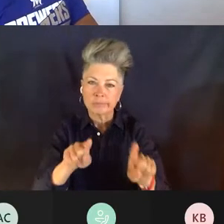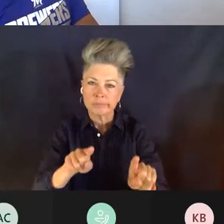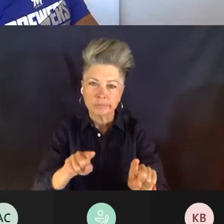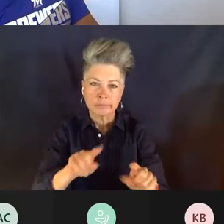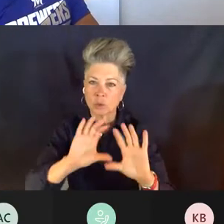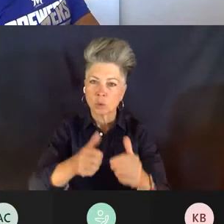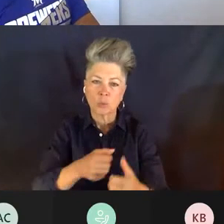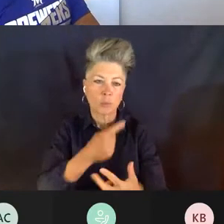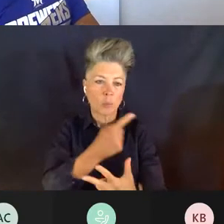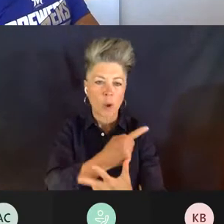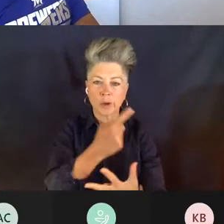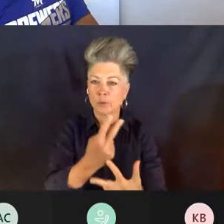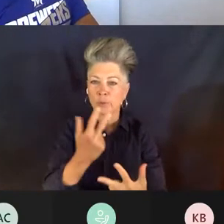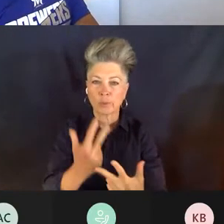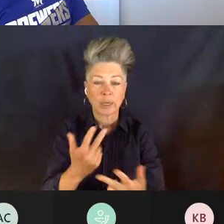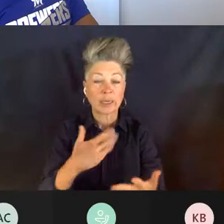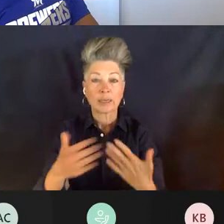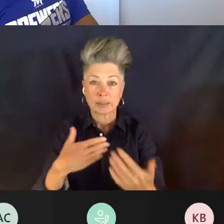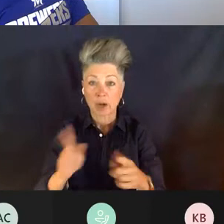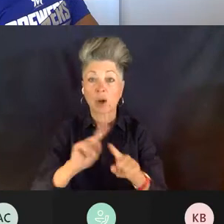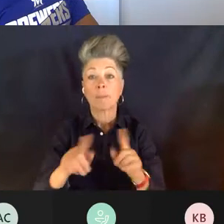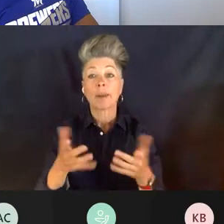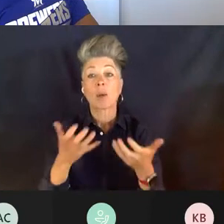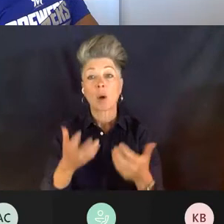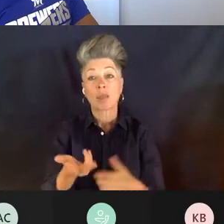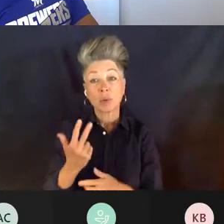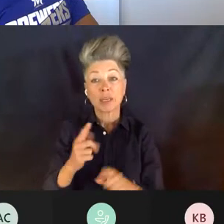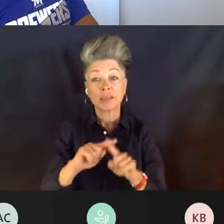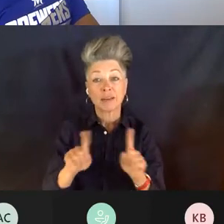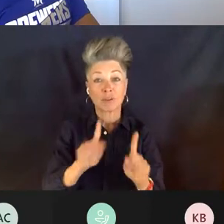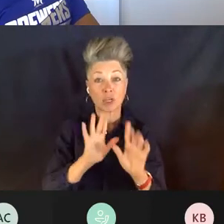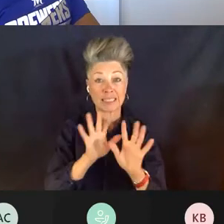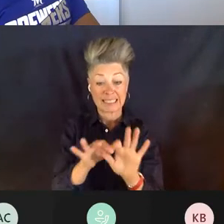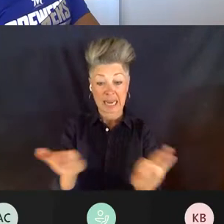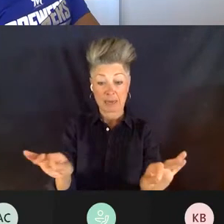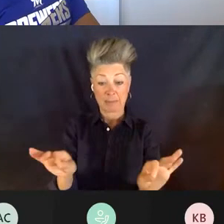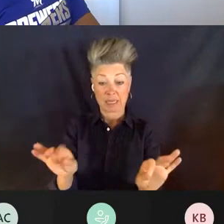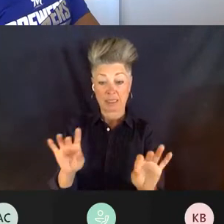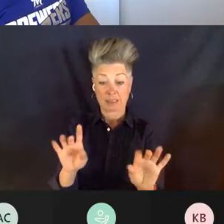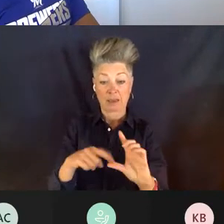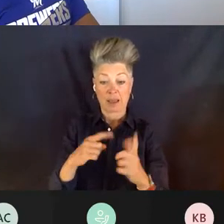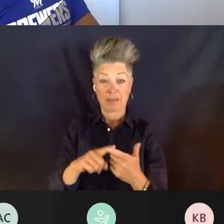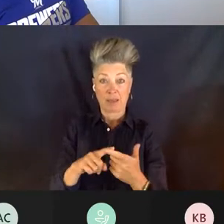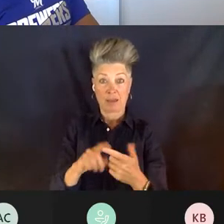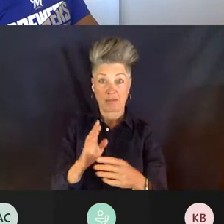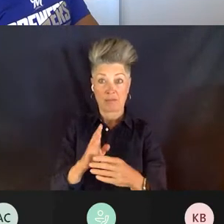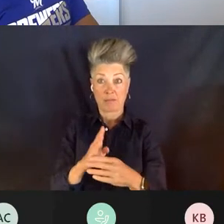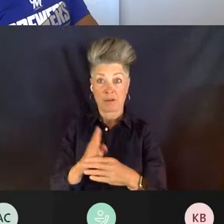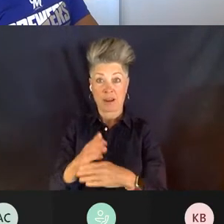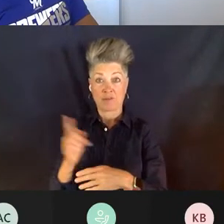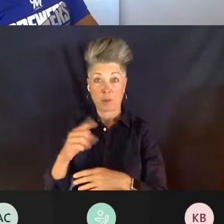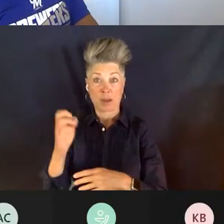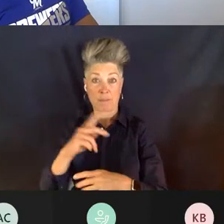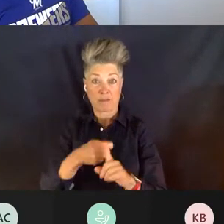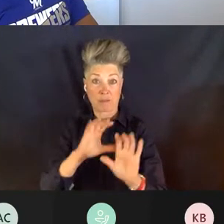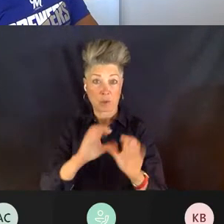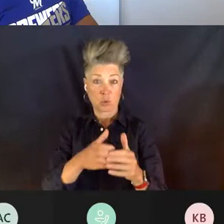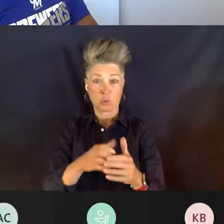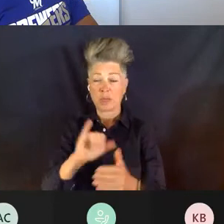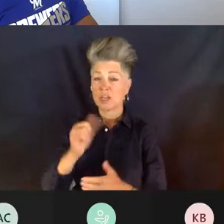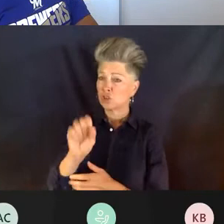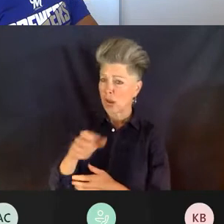matter. But I want 3 different statements, and after we come back from our groups. So James, if you could split